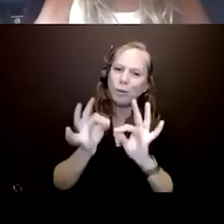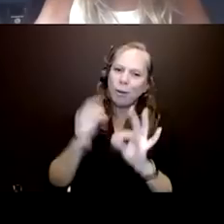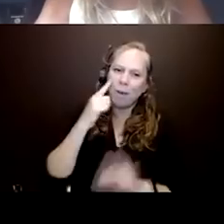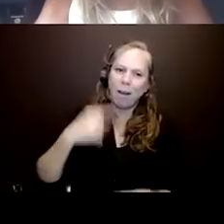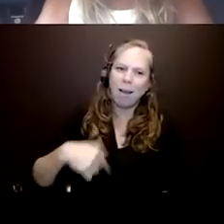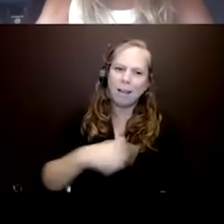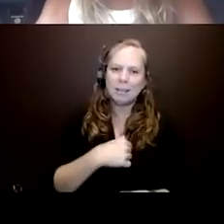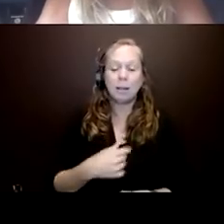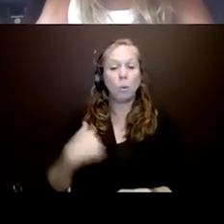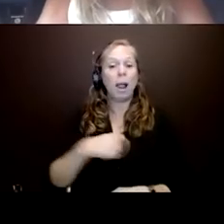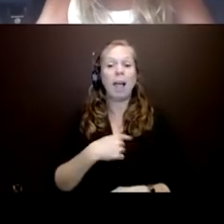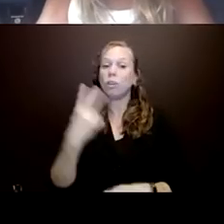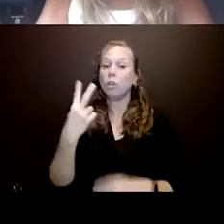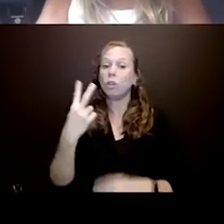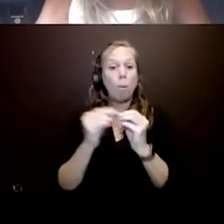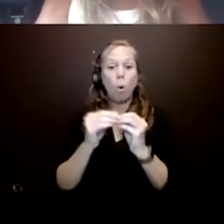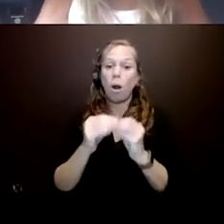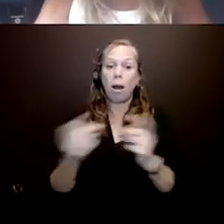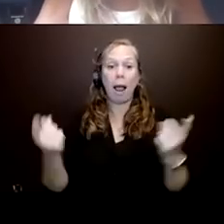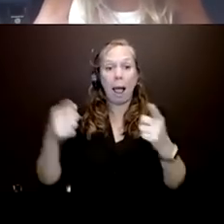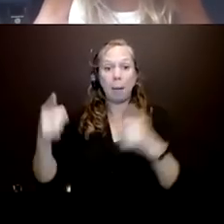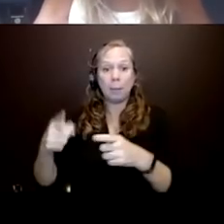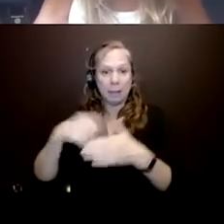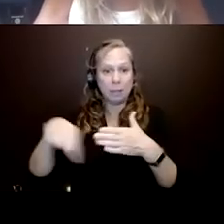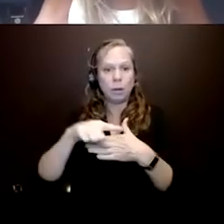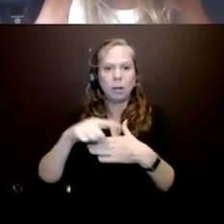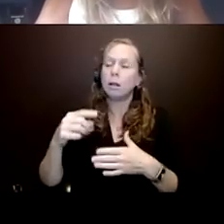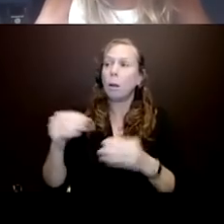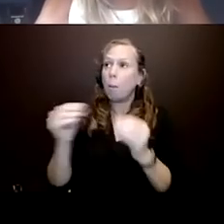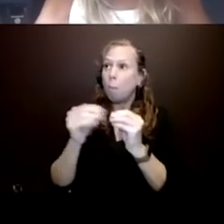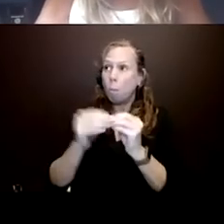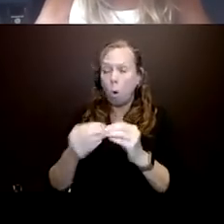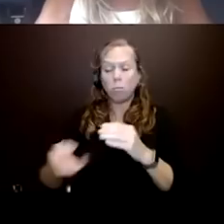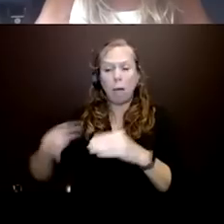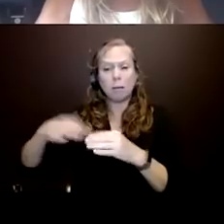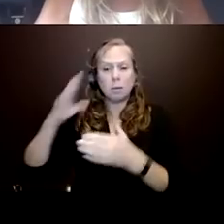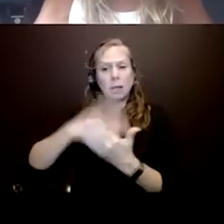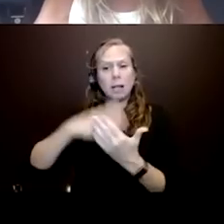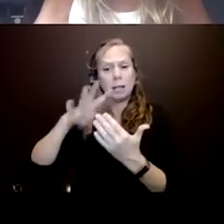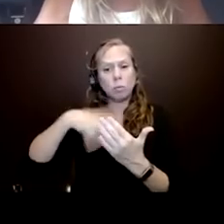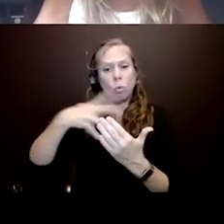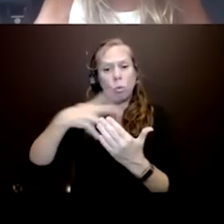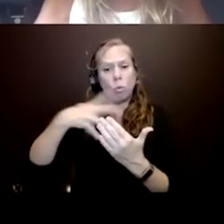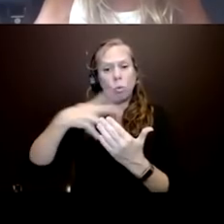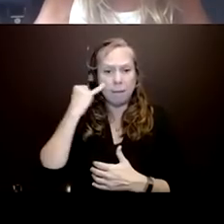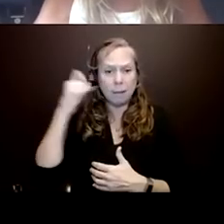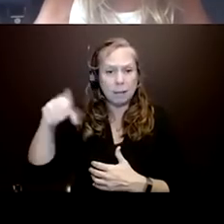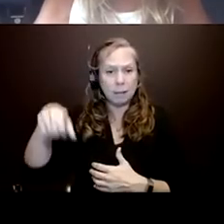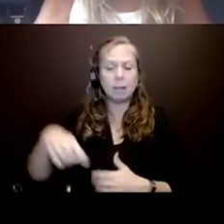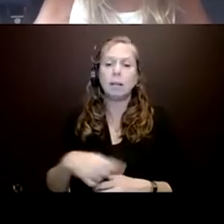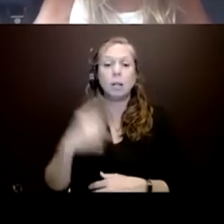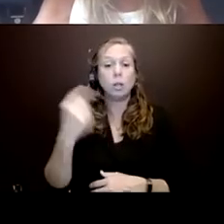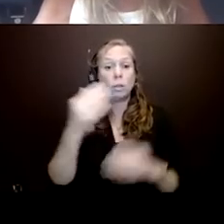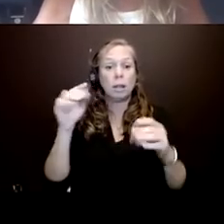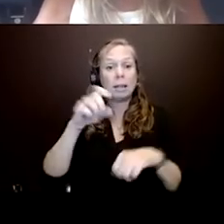do have two more town halls coming up, and we'll do more as necessary on more specific topics. Tuesday night is focusing on